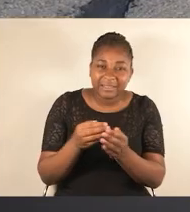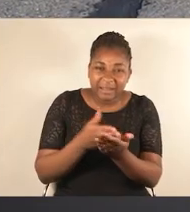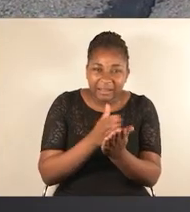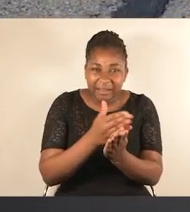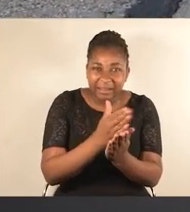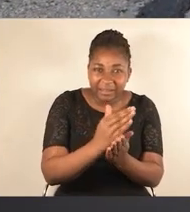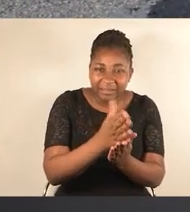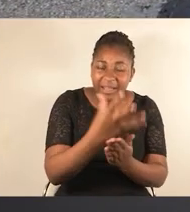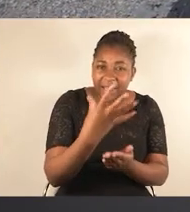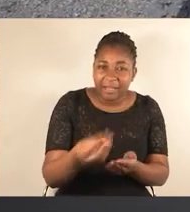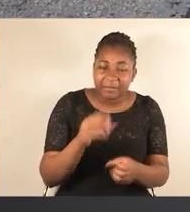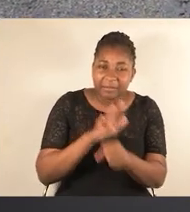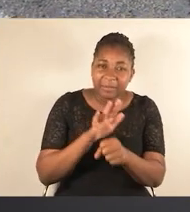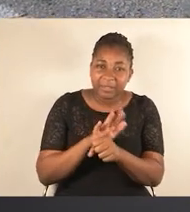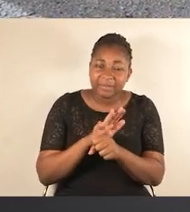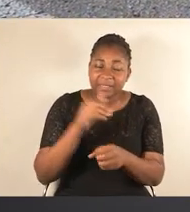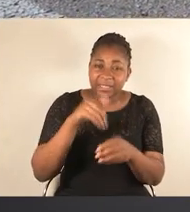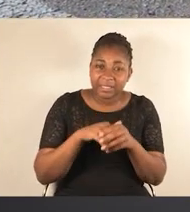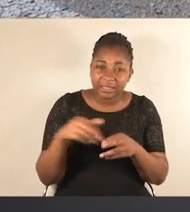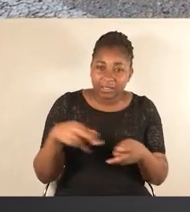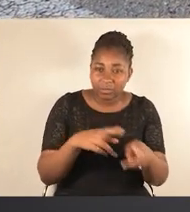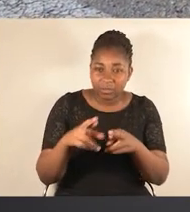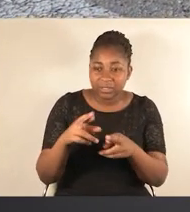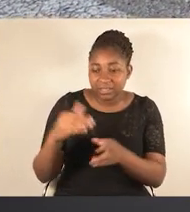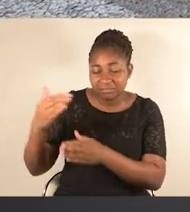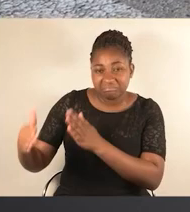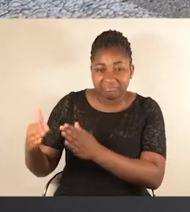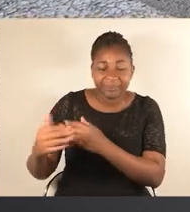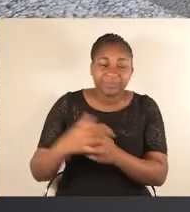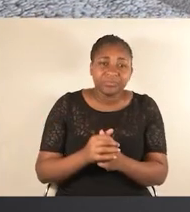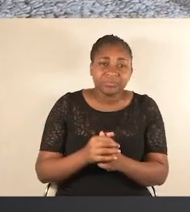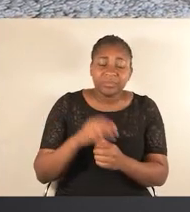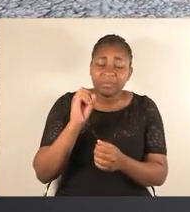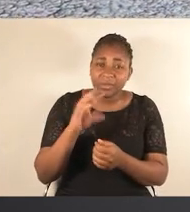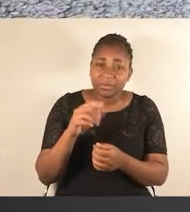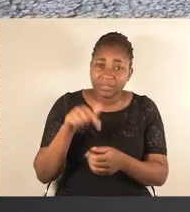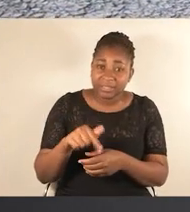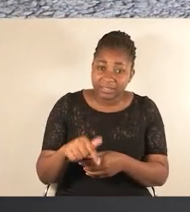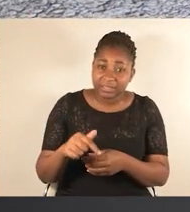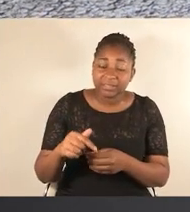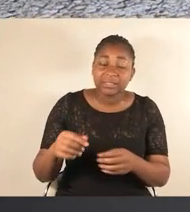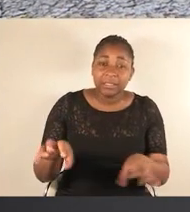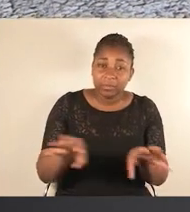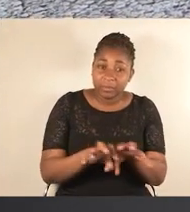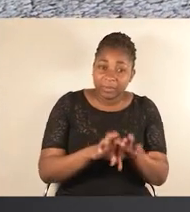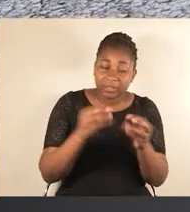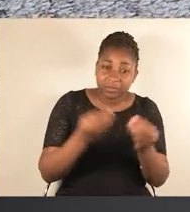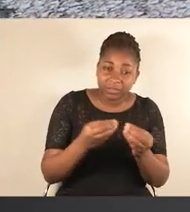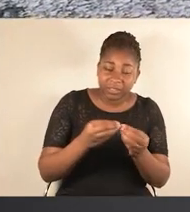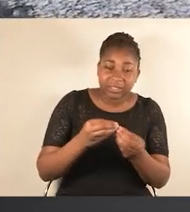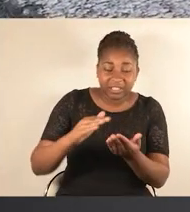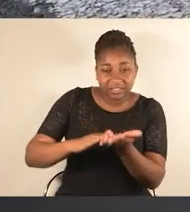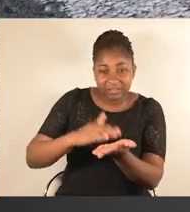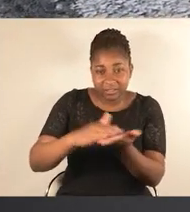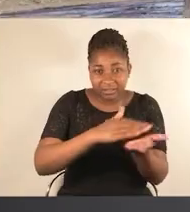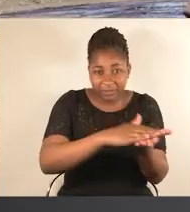crocodile cracks on the main runway and even on the apron and on the taxiways. So these rehabilitation works will